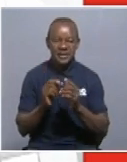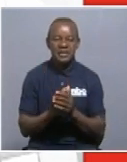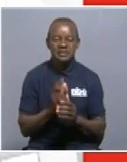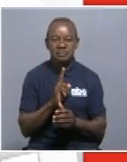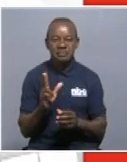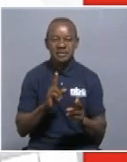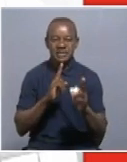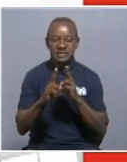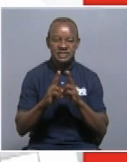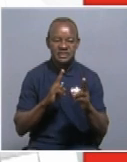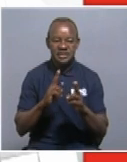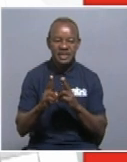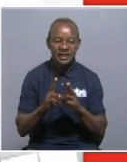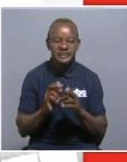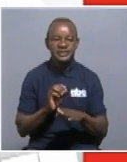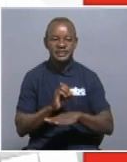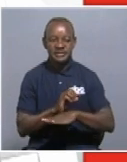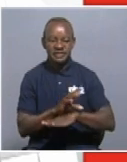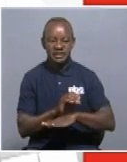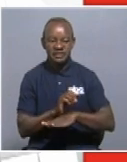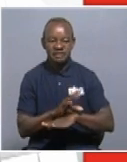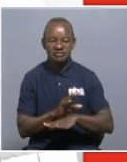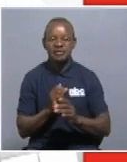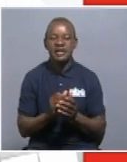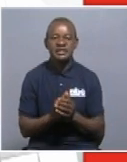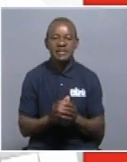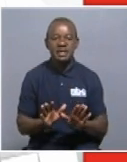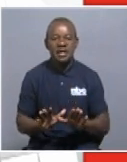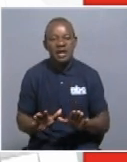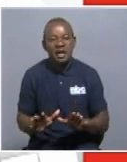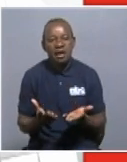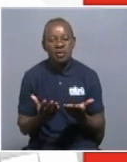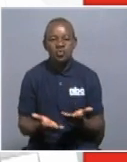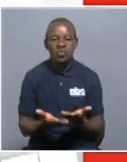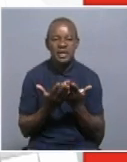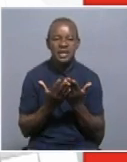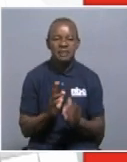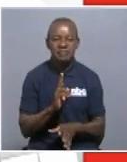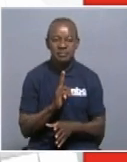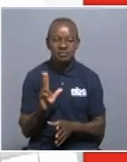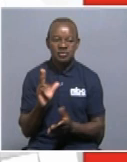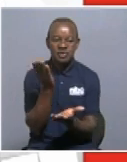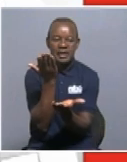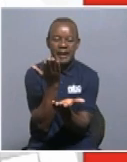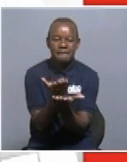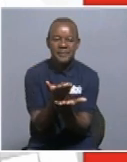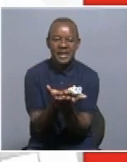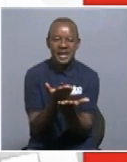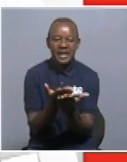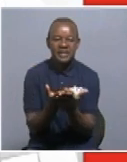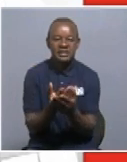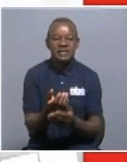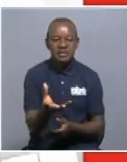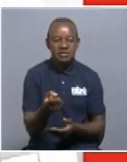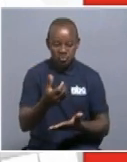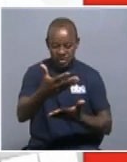expect when parents as well as learners come to apply for a permit. That shortcoming we do acknowledge. The notice is